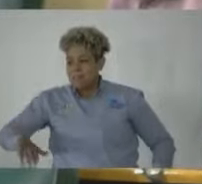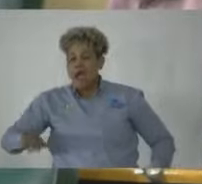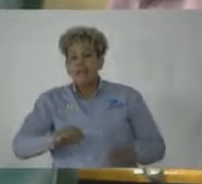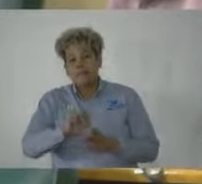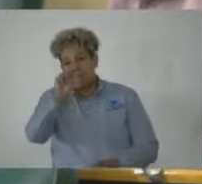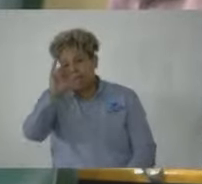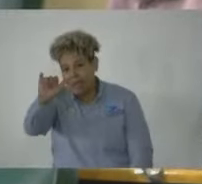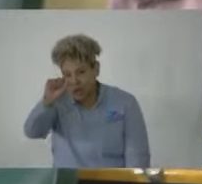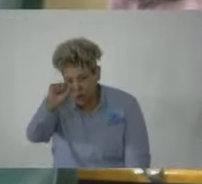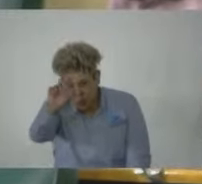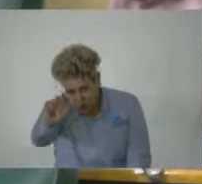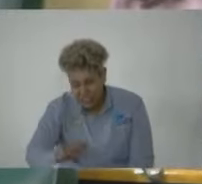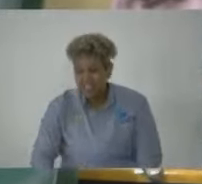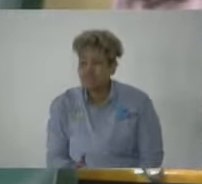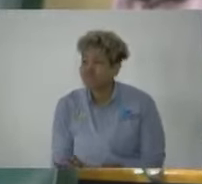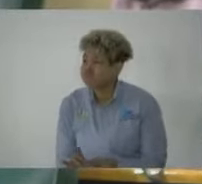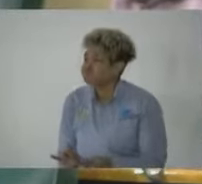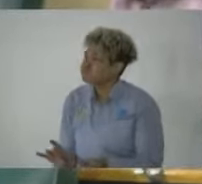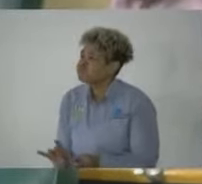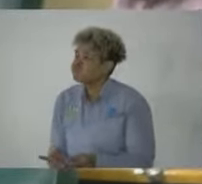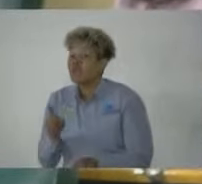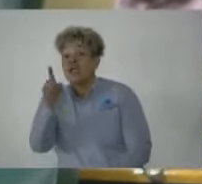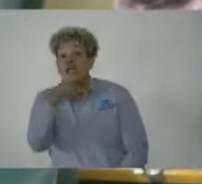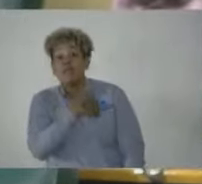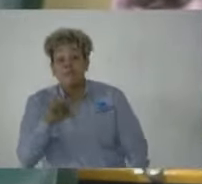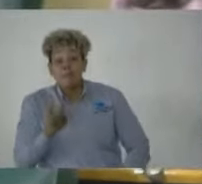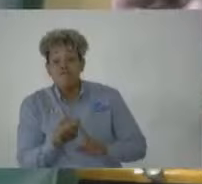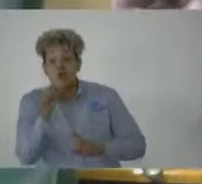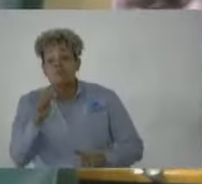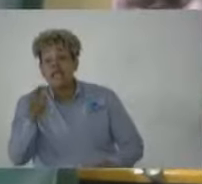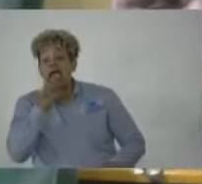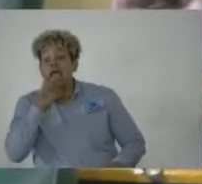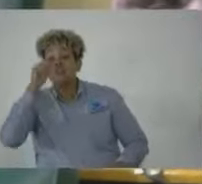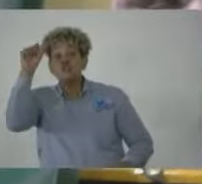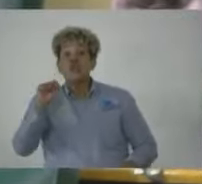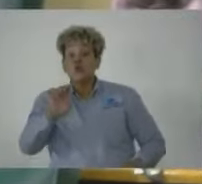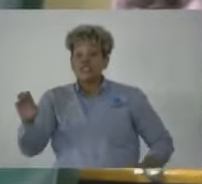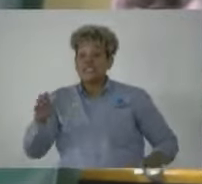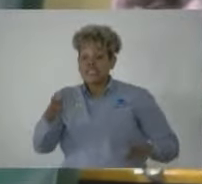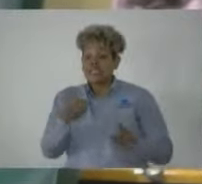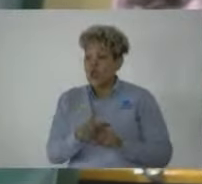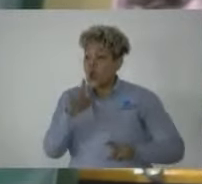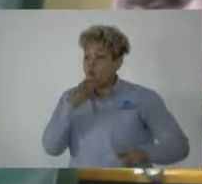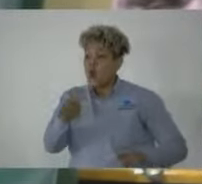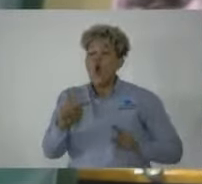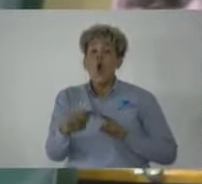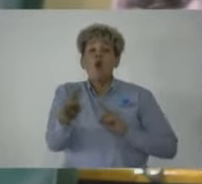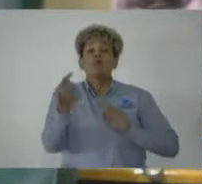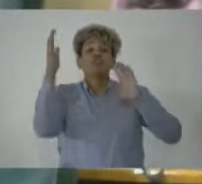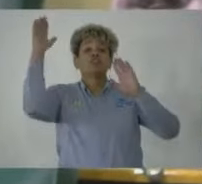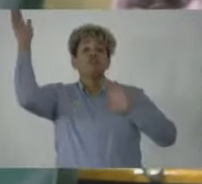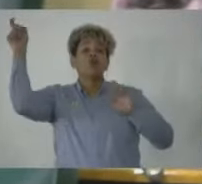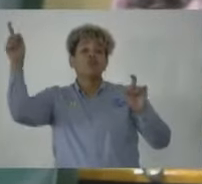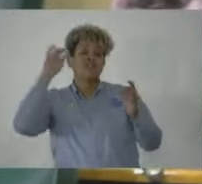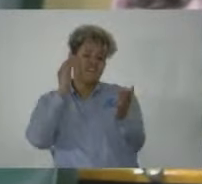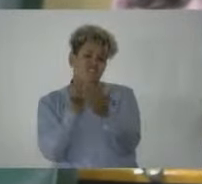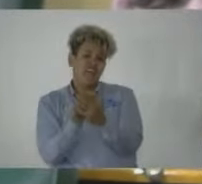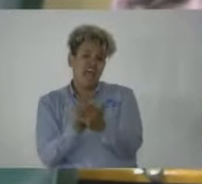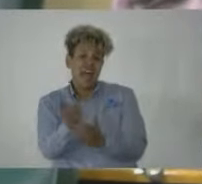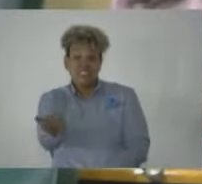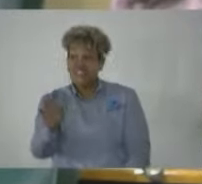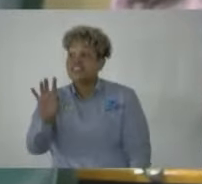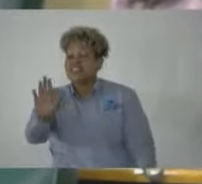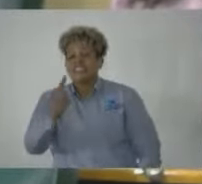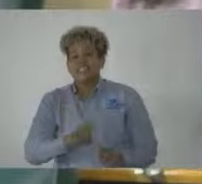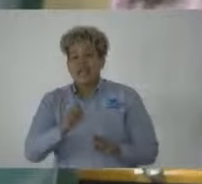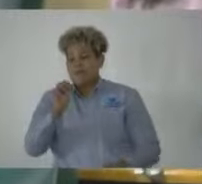May of 2023. The member from St. Andrew Southeastern, who is the opposition spokesman of finance, his